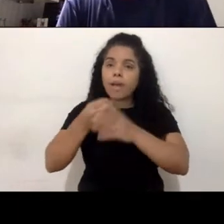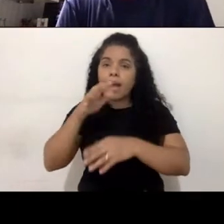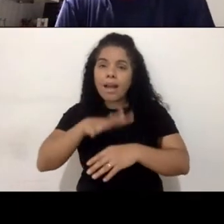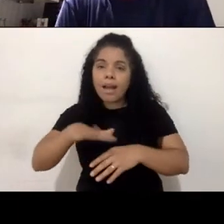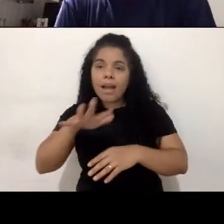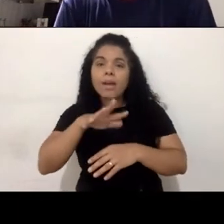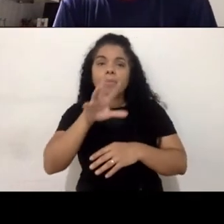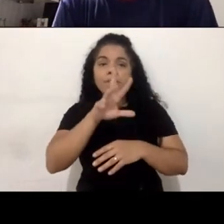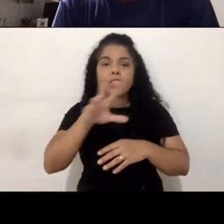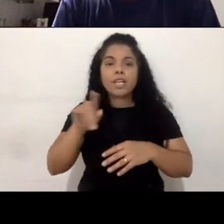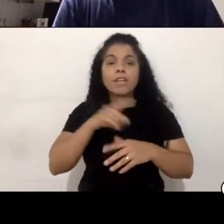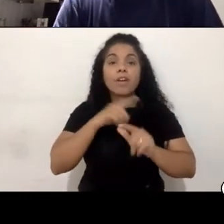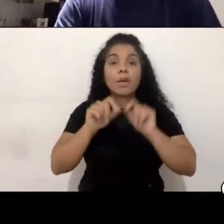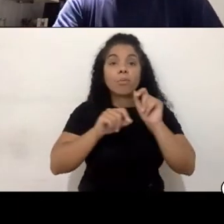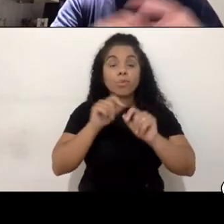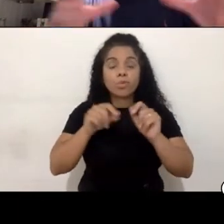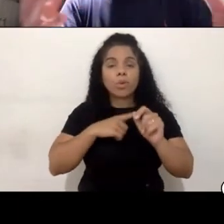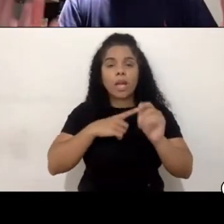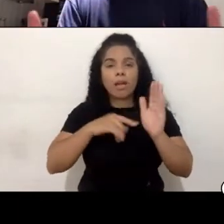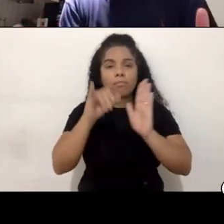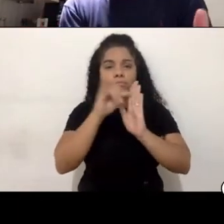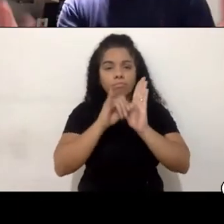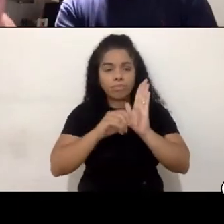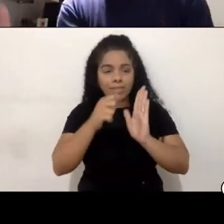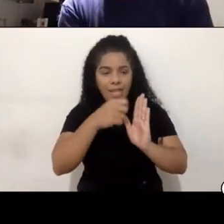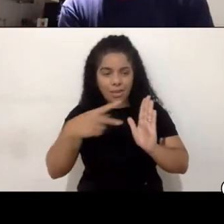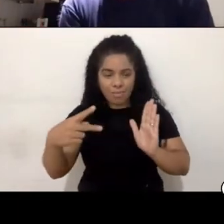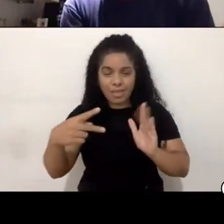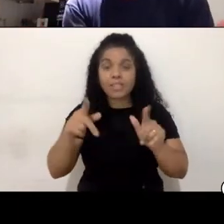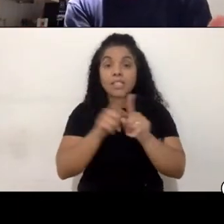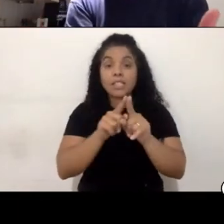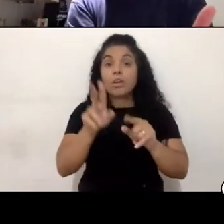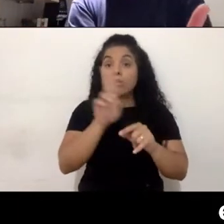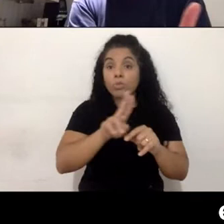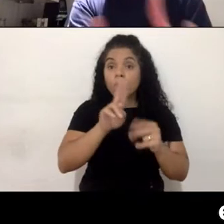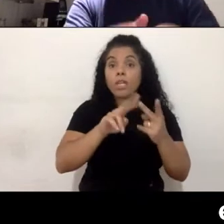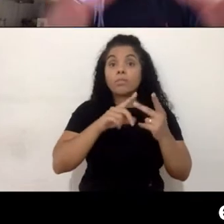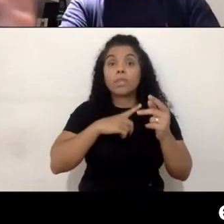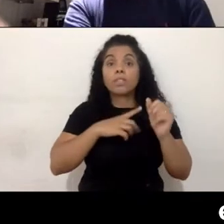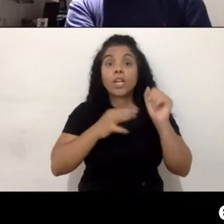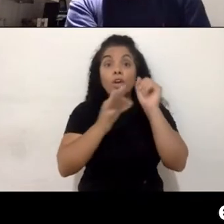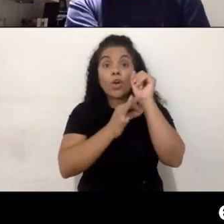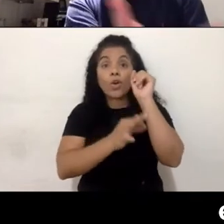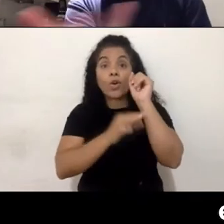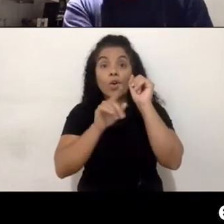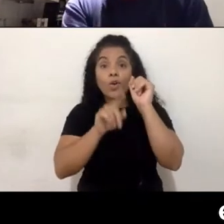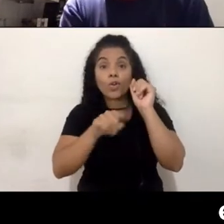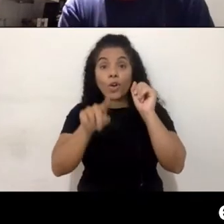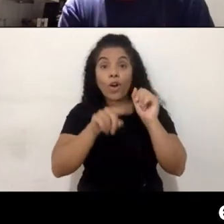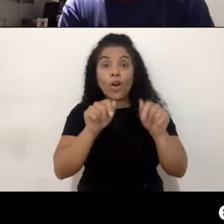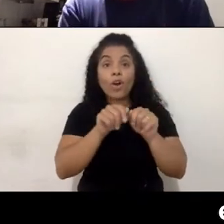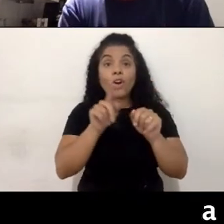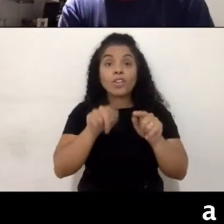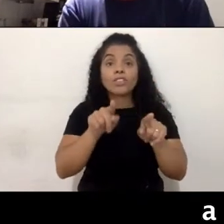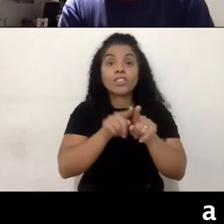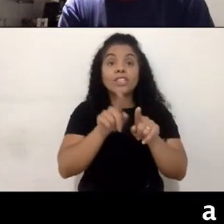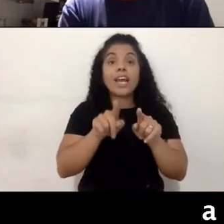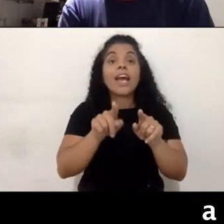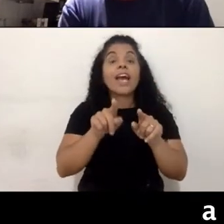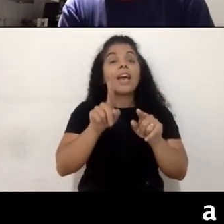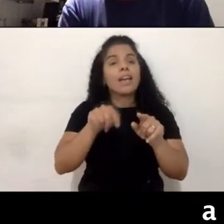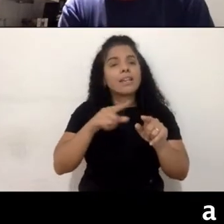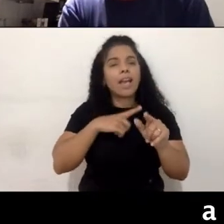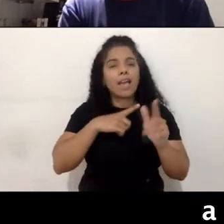as code to do that. So what I'm kind of talking about today is mostly focusing on this middle layer here of how do we